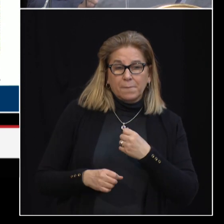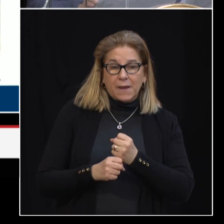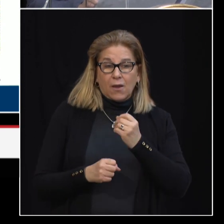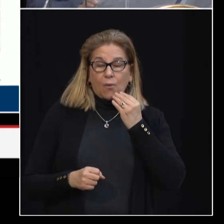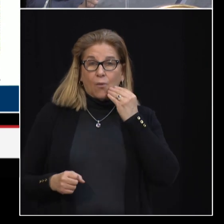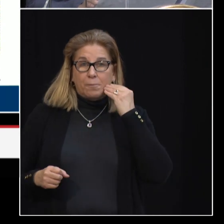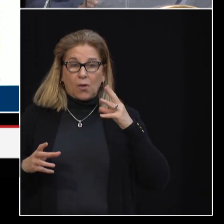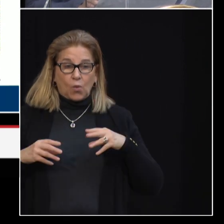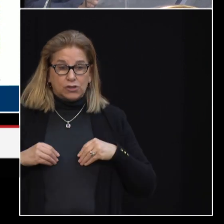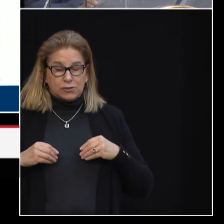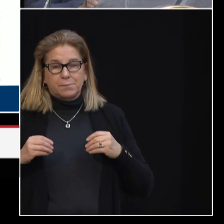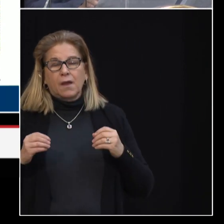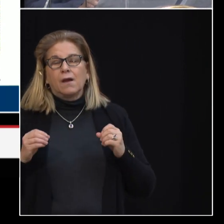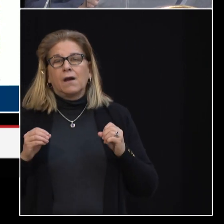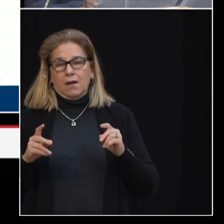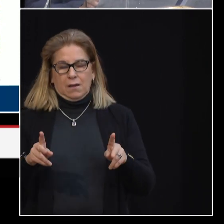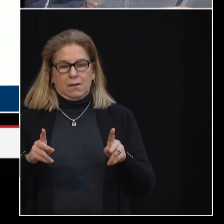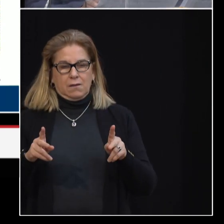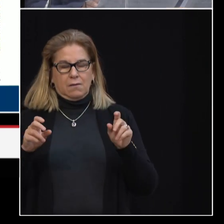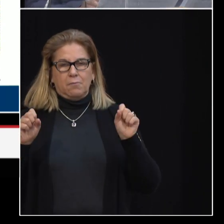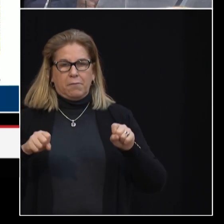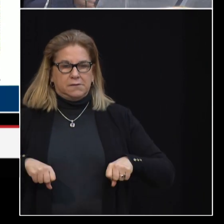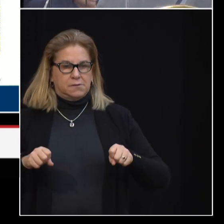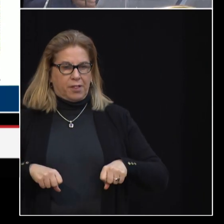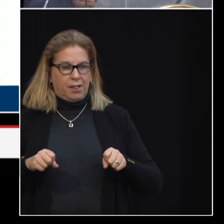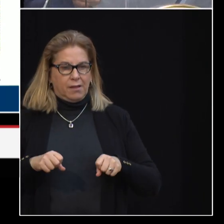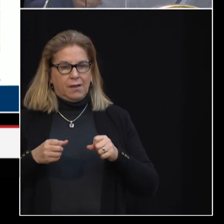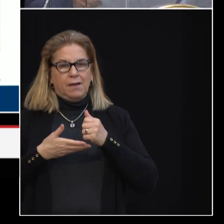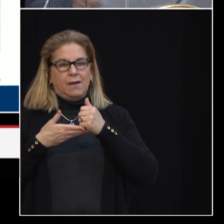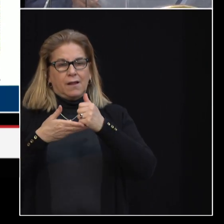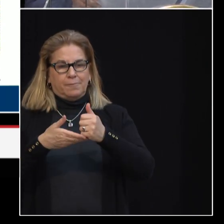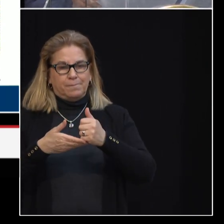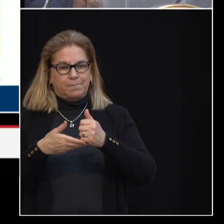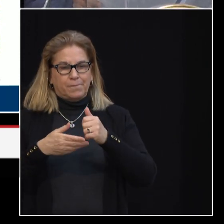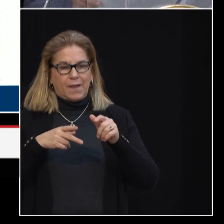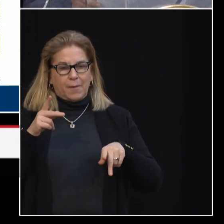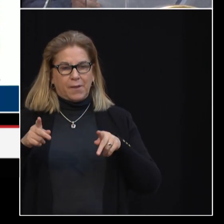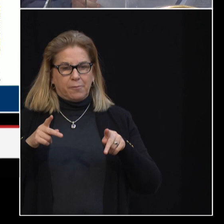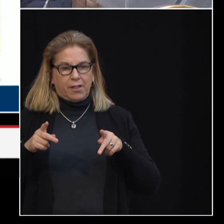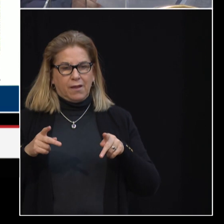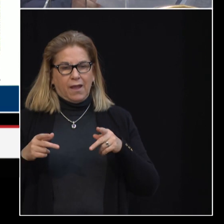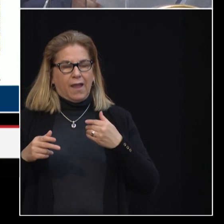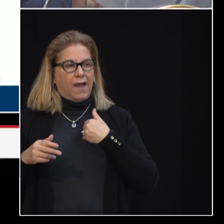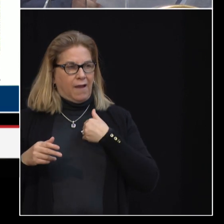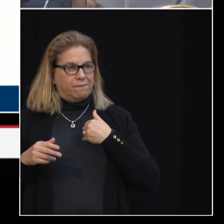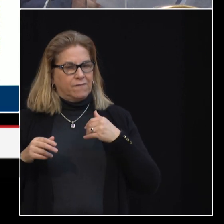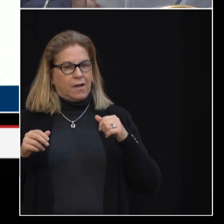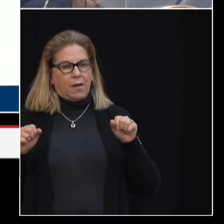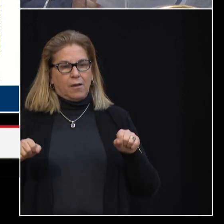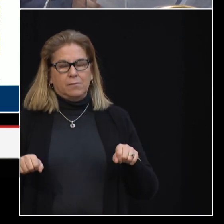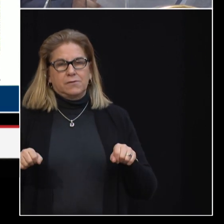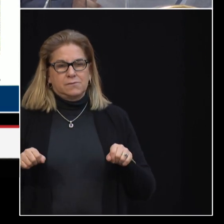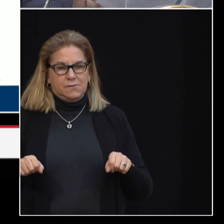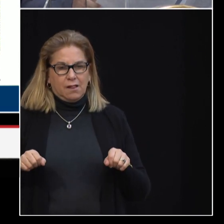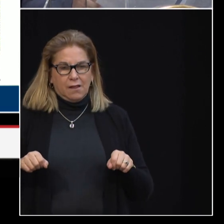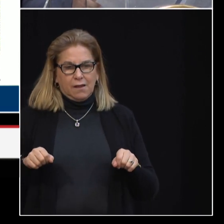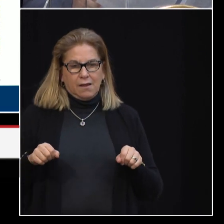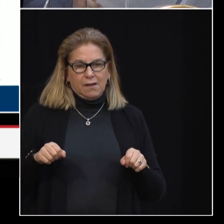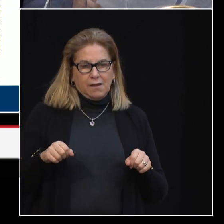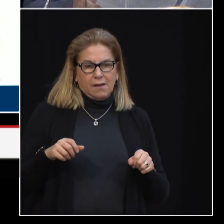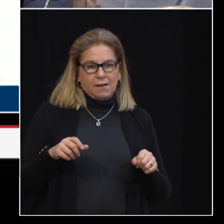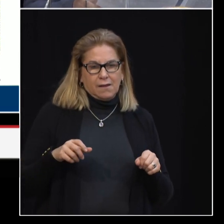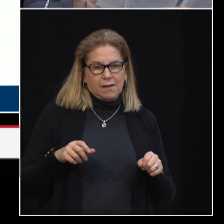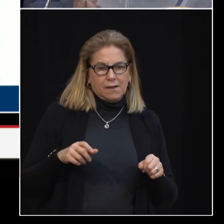while helping build capacity among our smaller and new housing providers. These are smaller